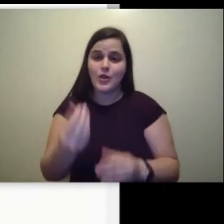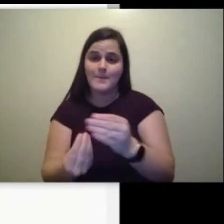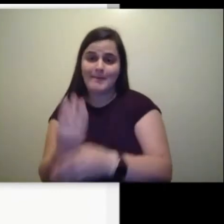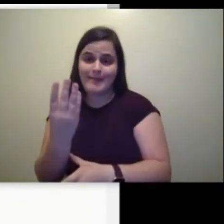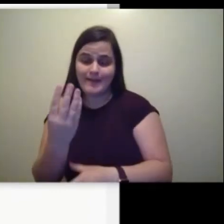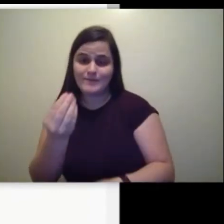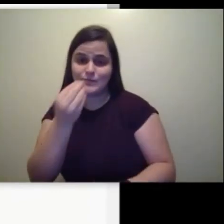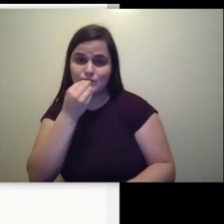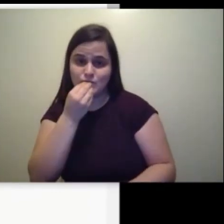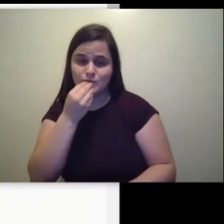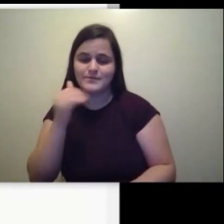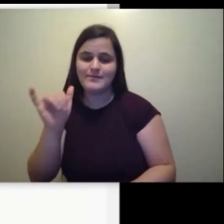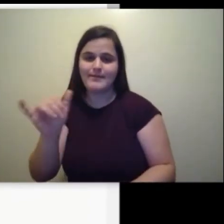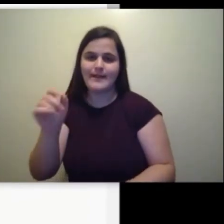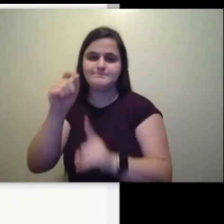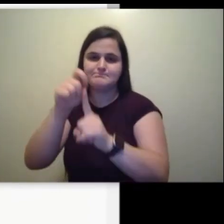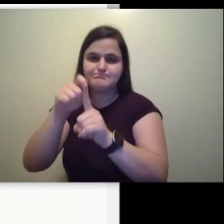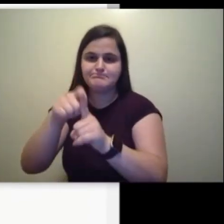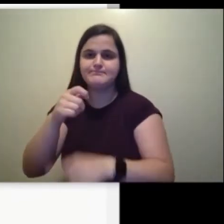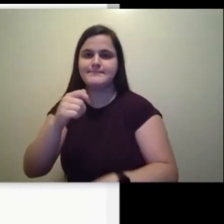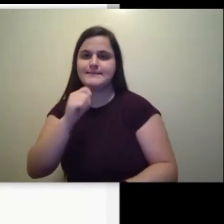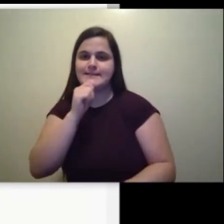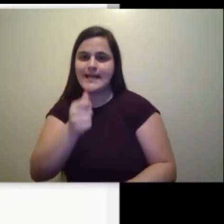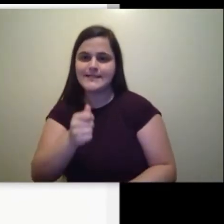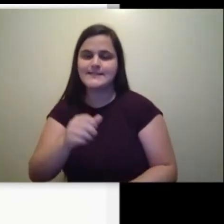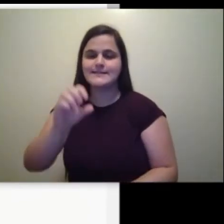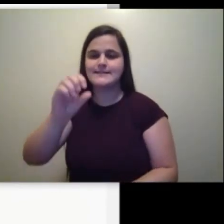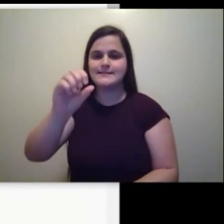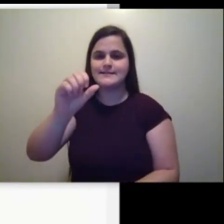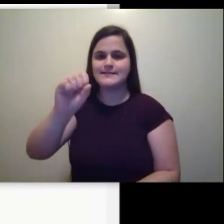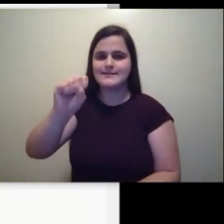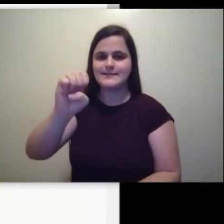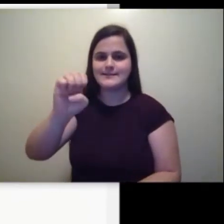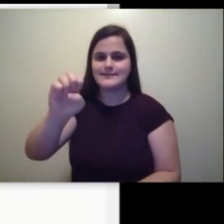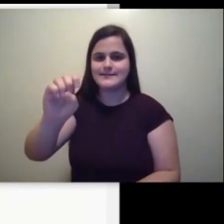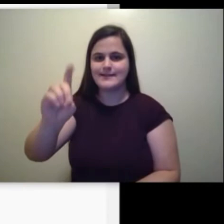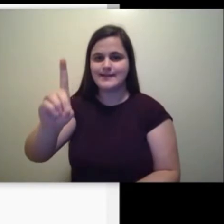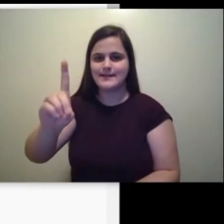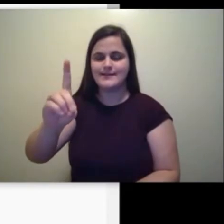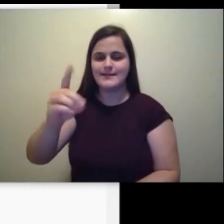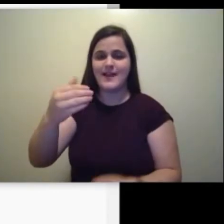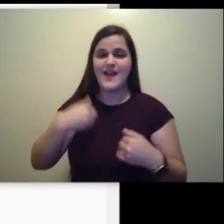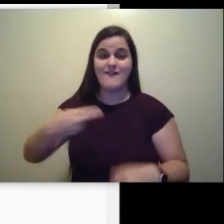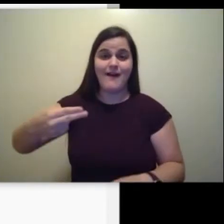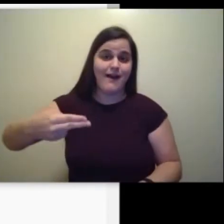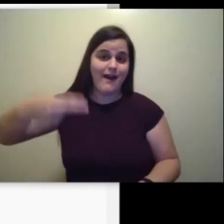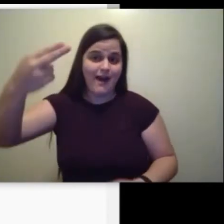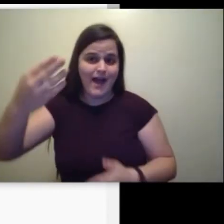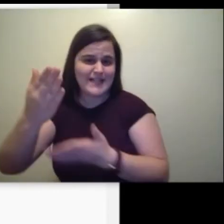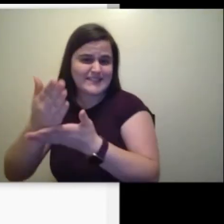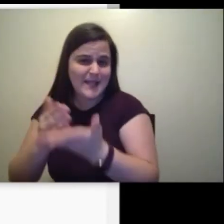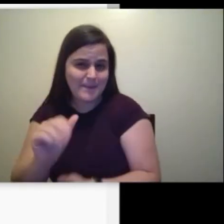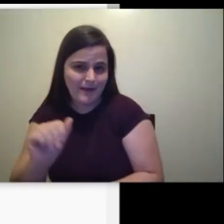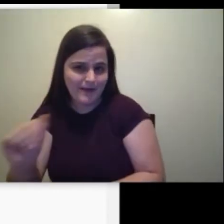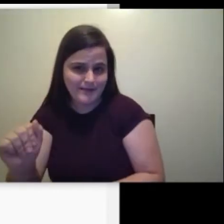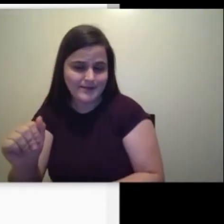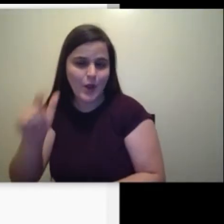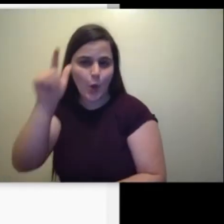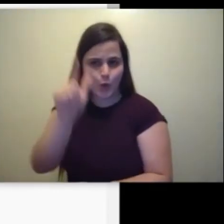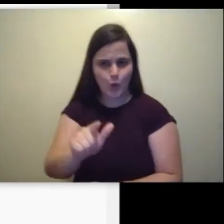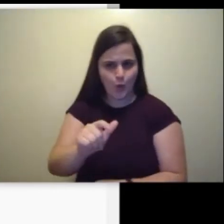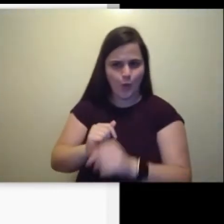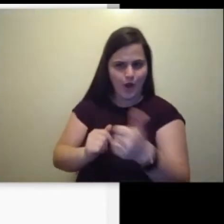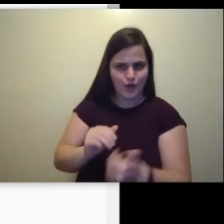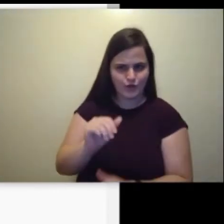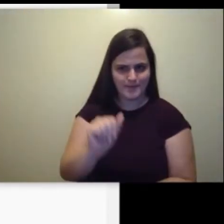whole grains, legumes, nuts, and seeds, have high amounts of some amino acids and low amounts